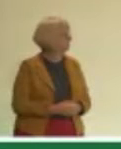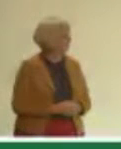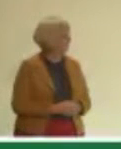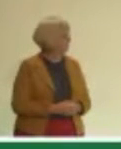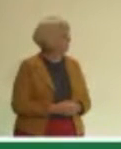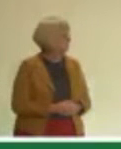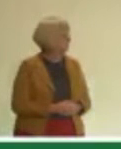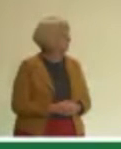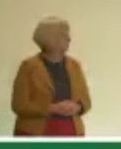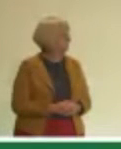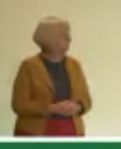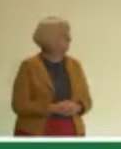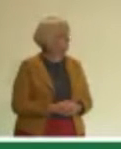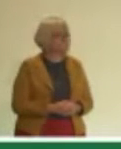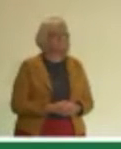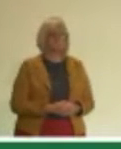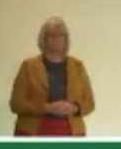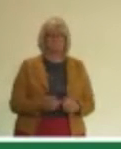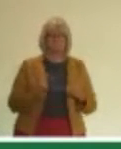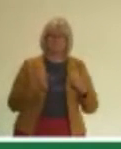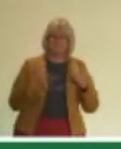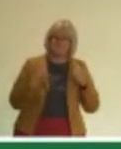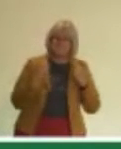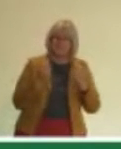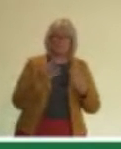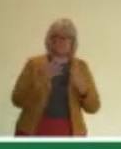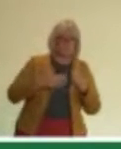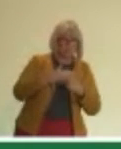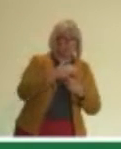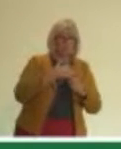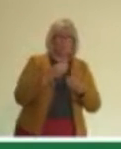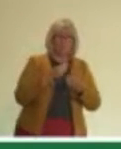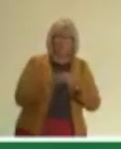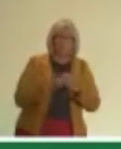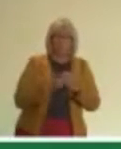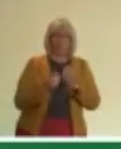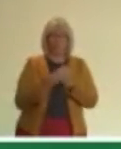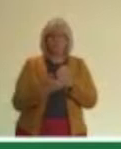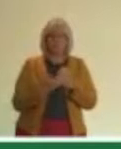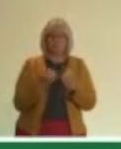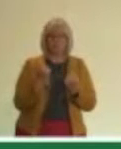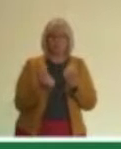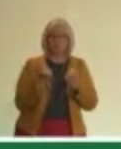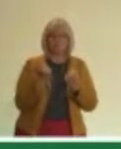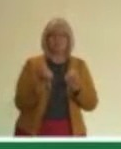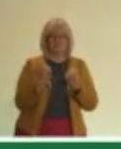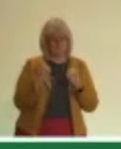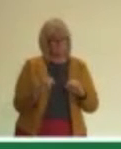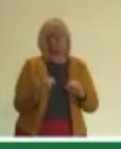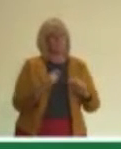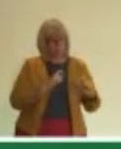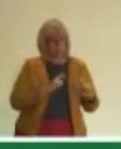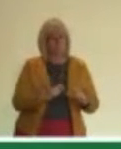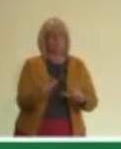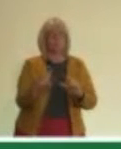The fight for social, racial, economic, and environmental justice continues, because we are not truly liberated until